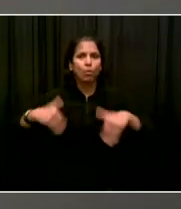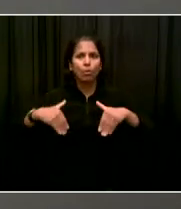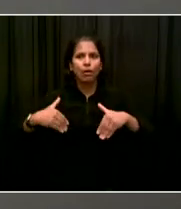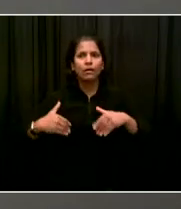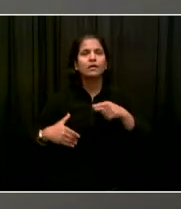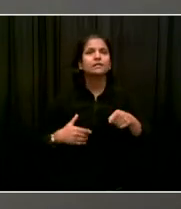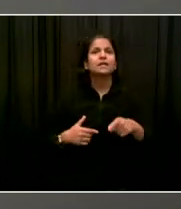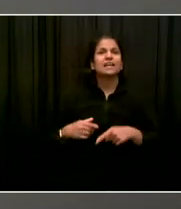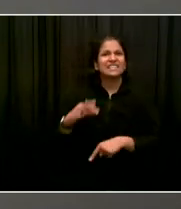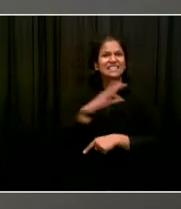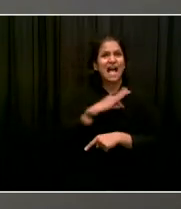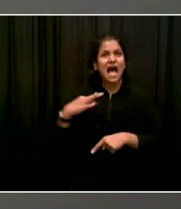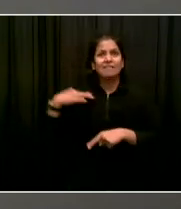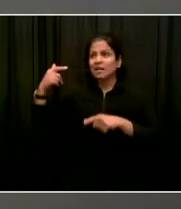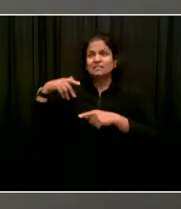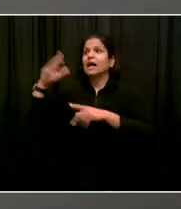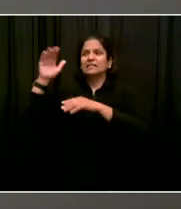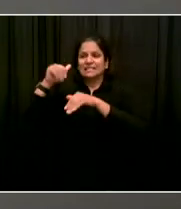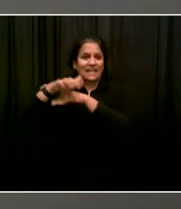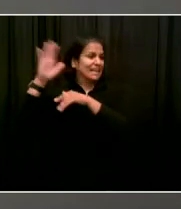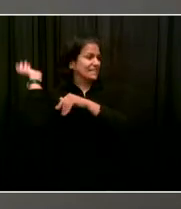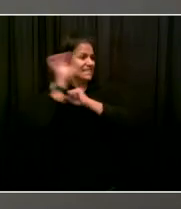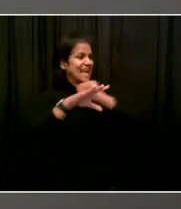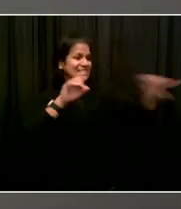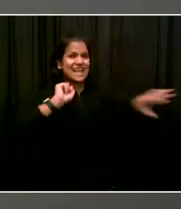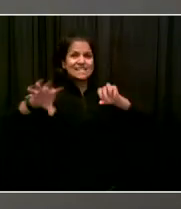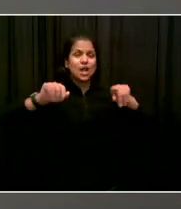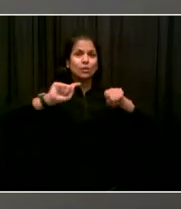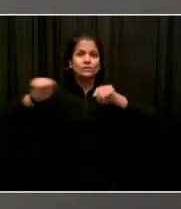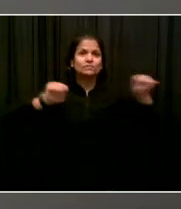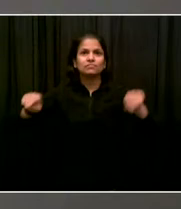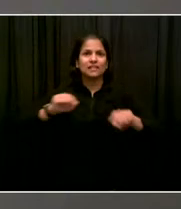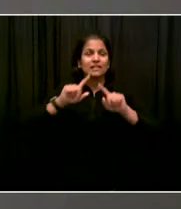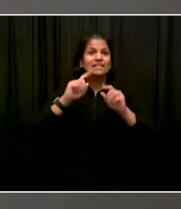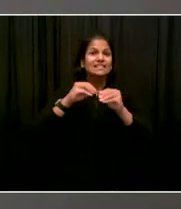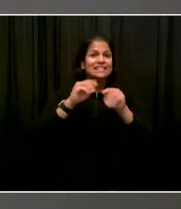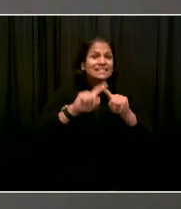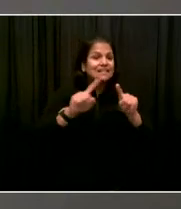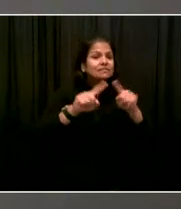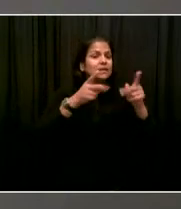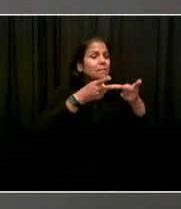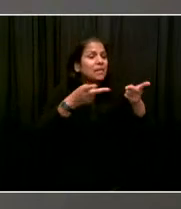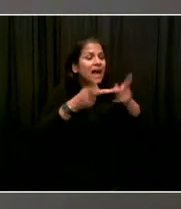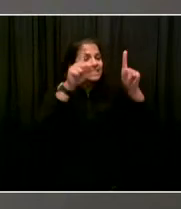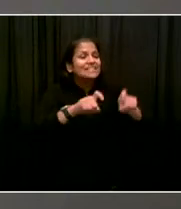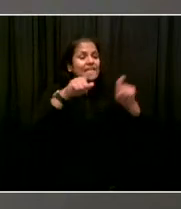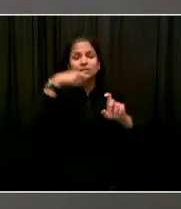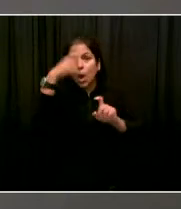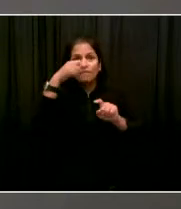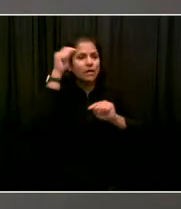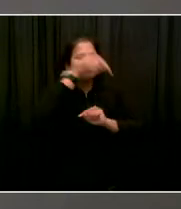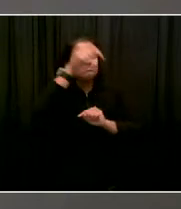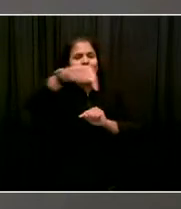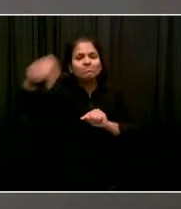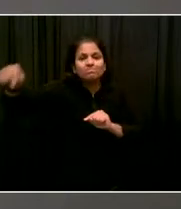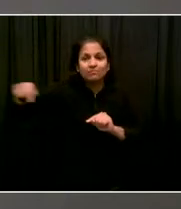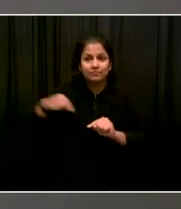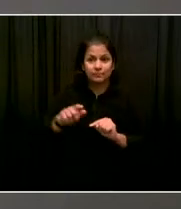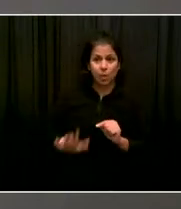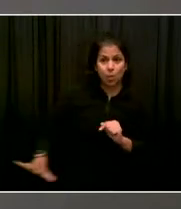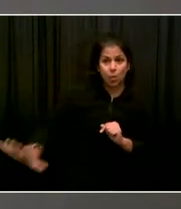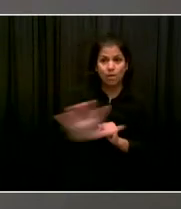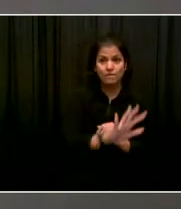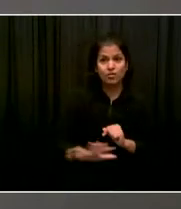our testing sites at all of the hospitals. I would encourage people, if they can get to an H&H hospital, because